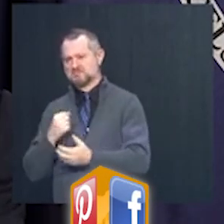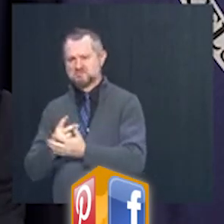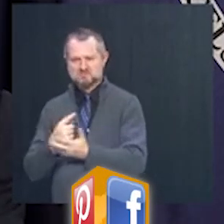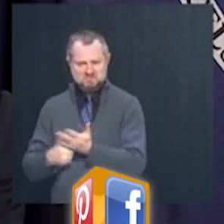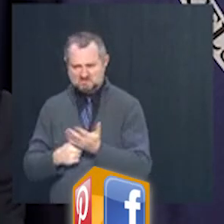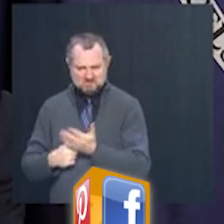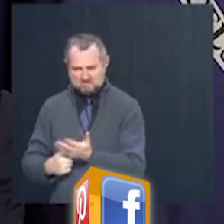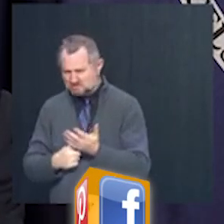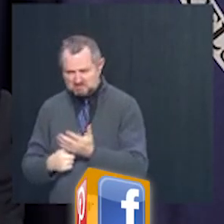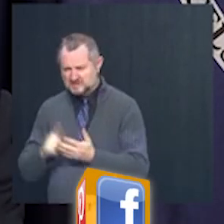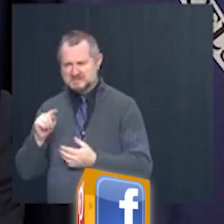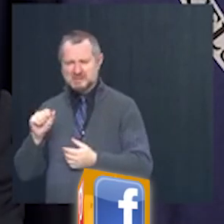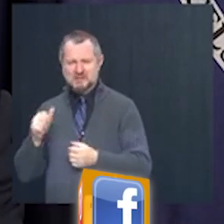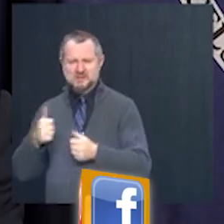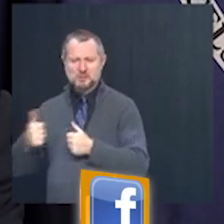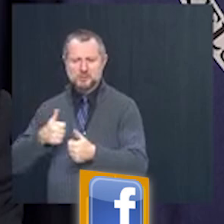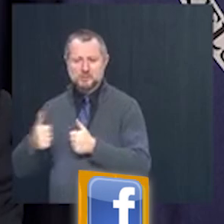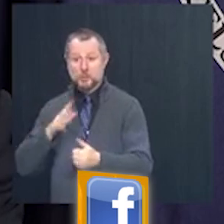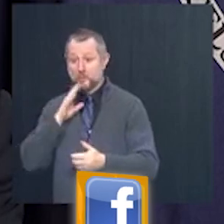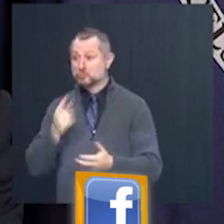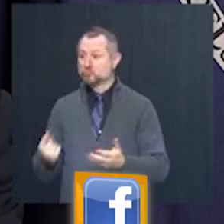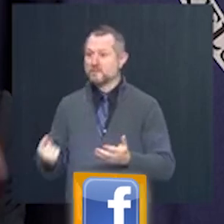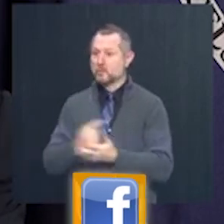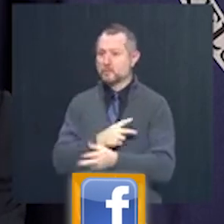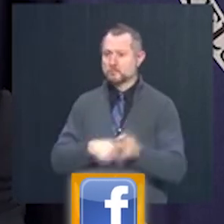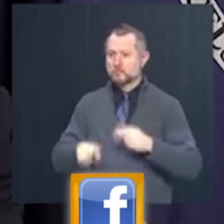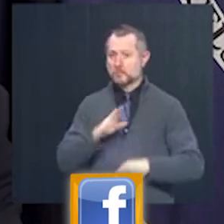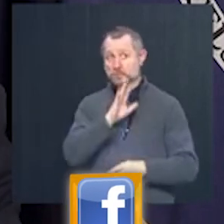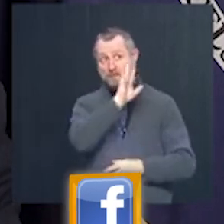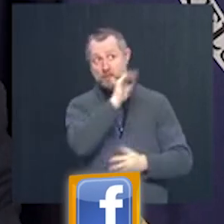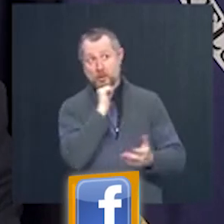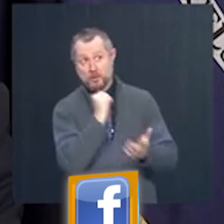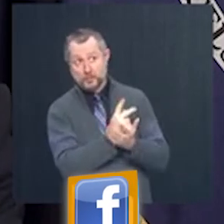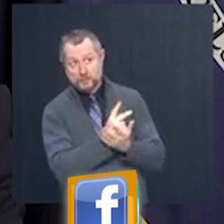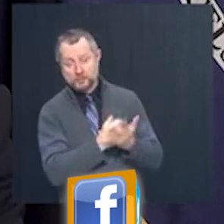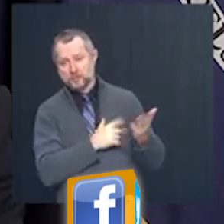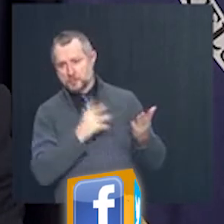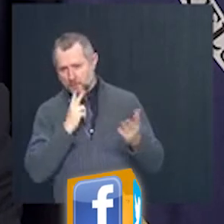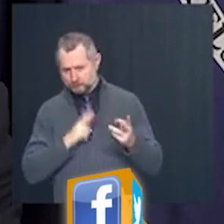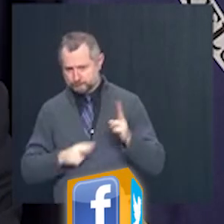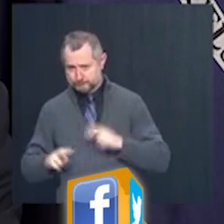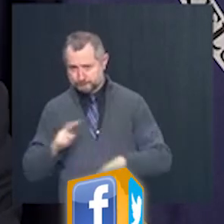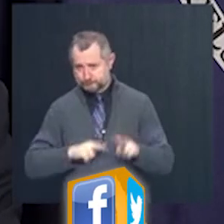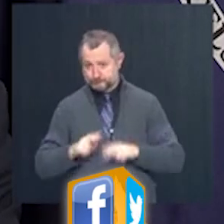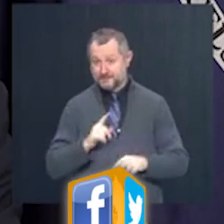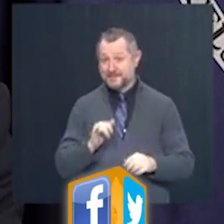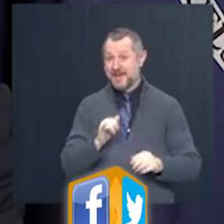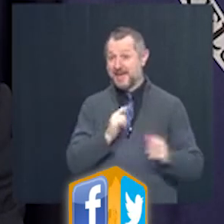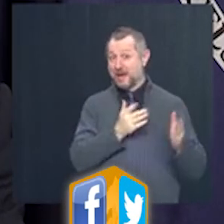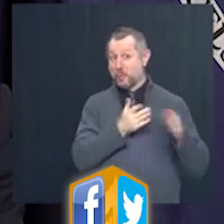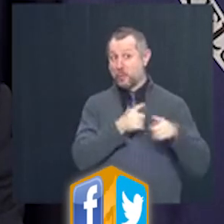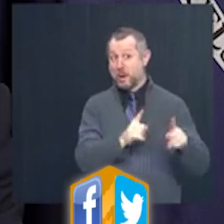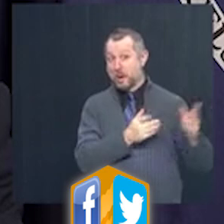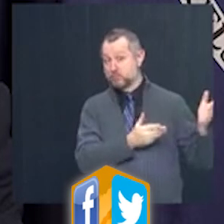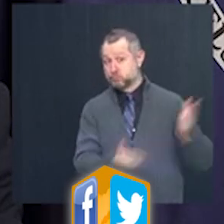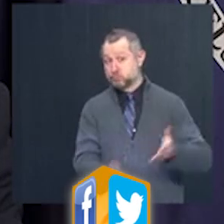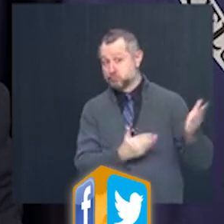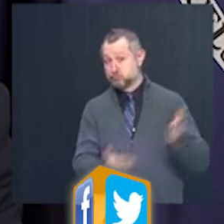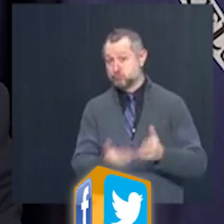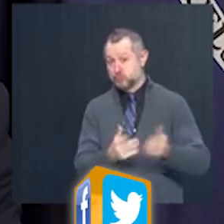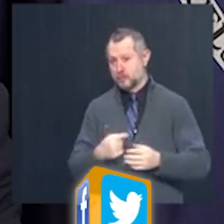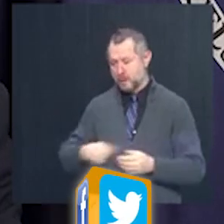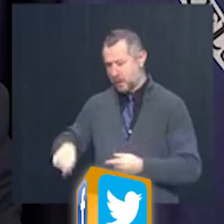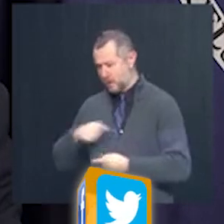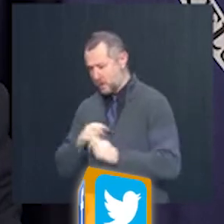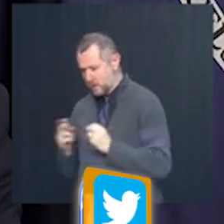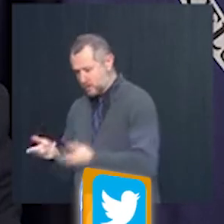New York panel will review the FDA while the vaccines are in transport. The New York panel